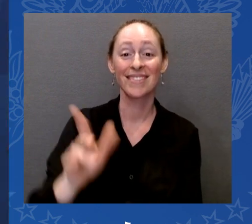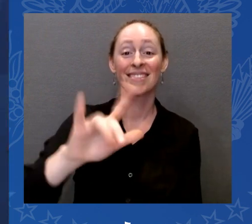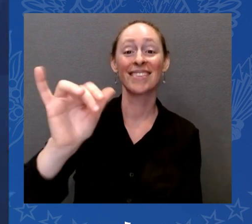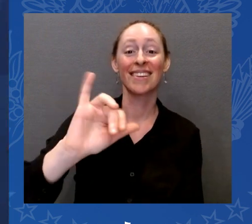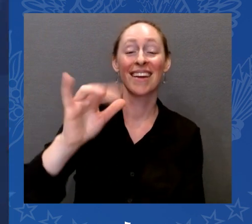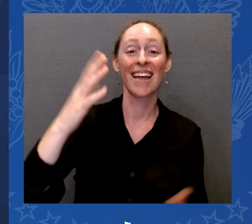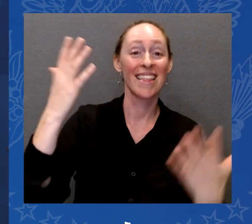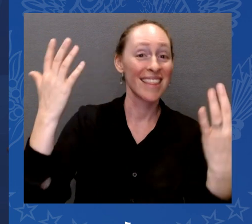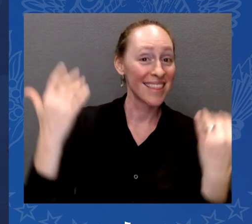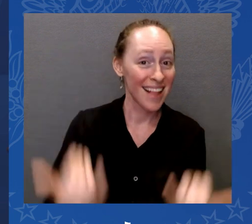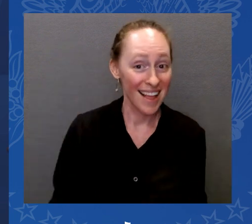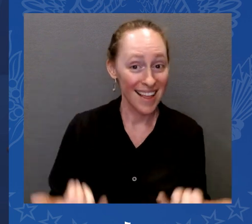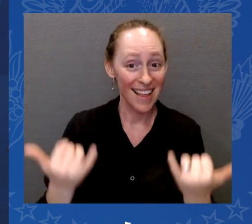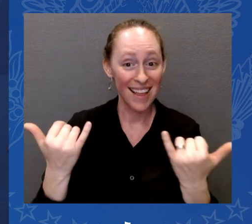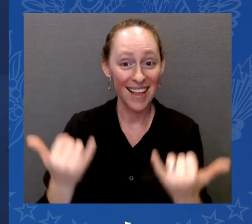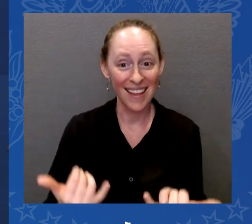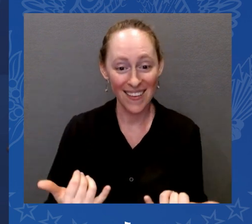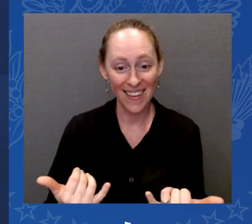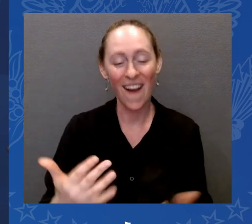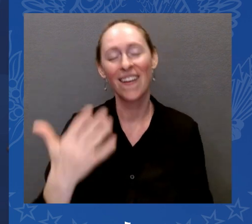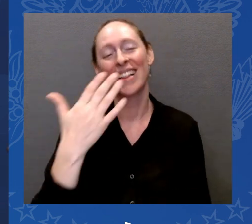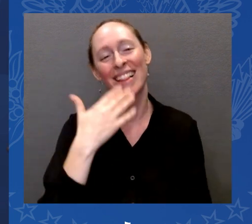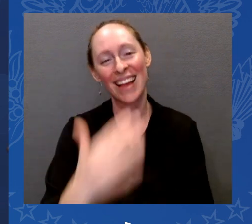thank you.